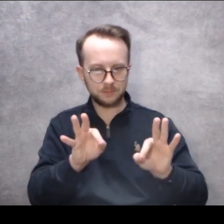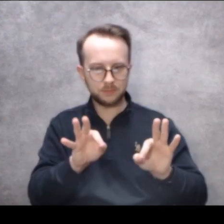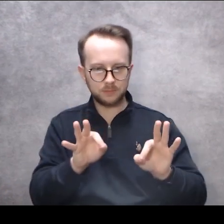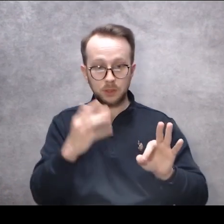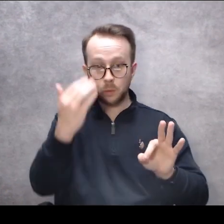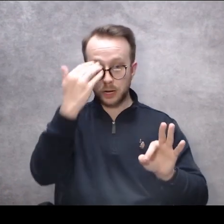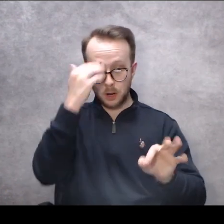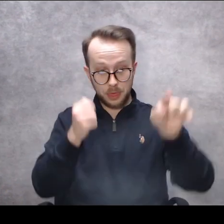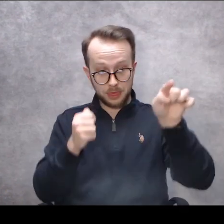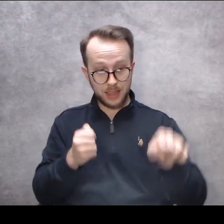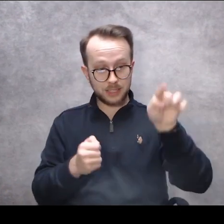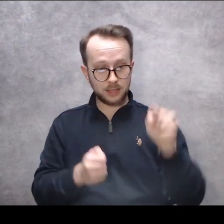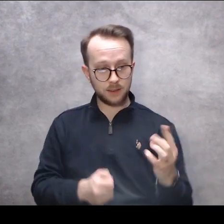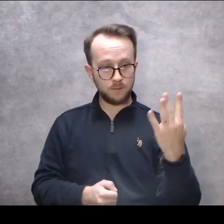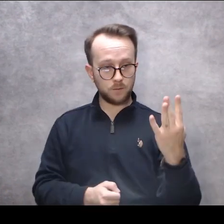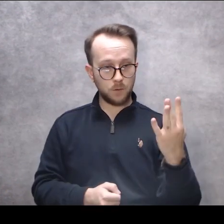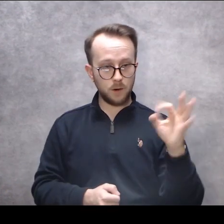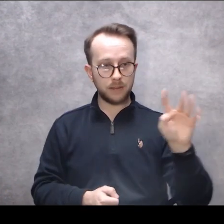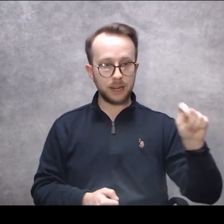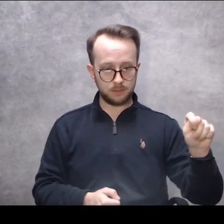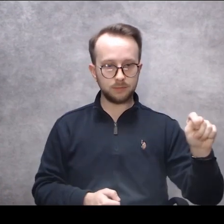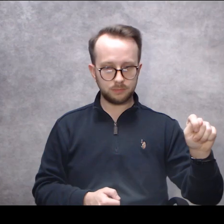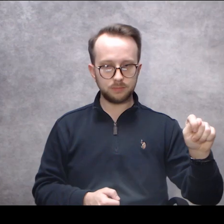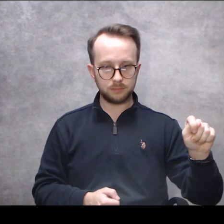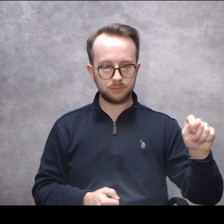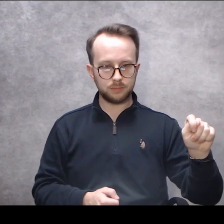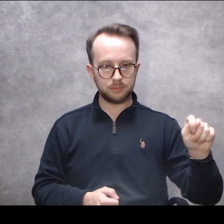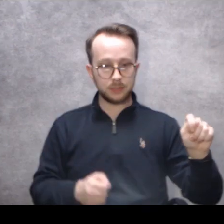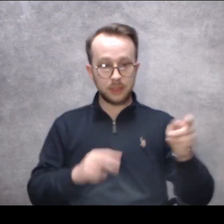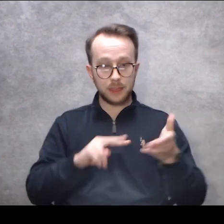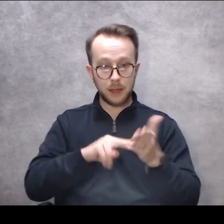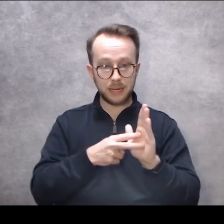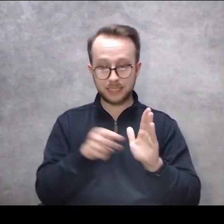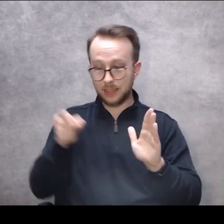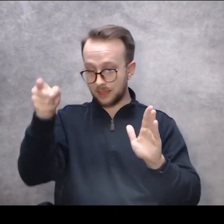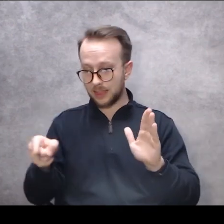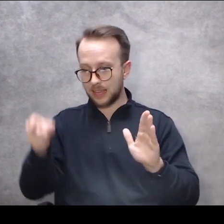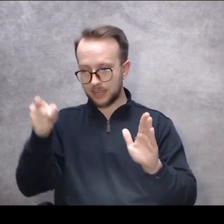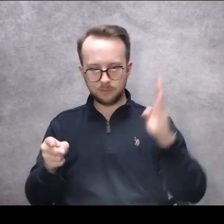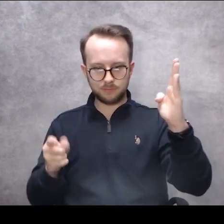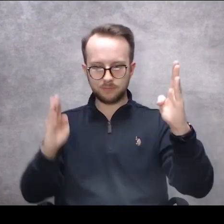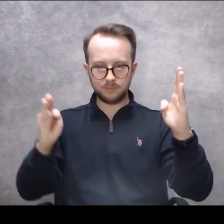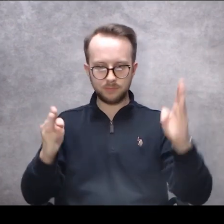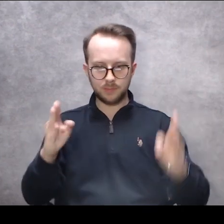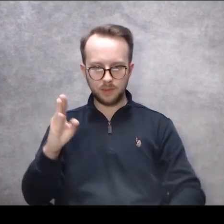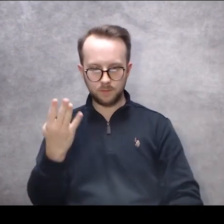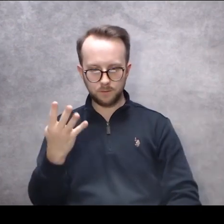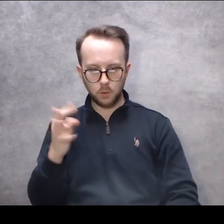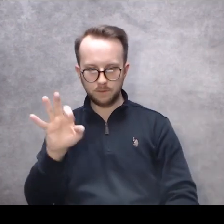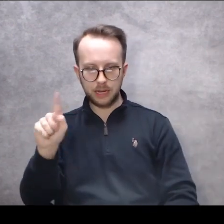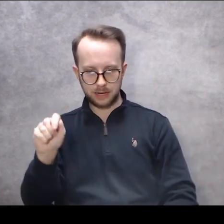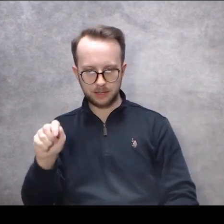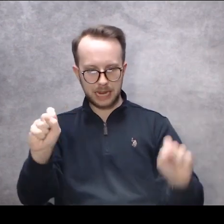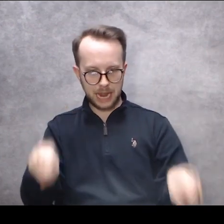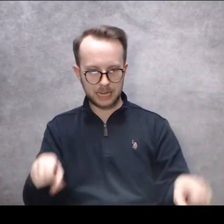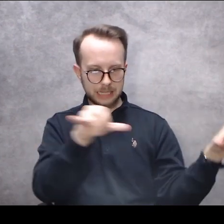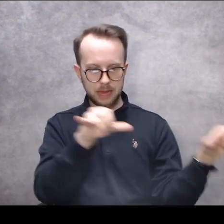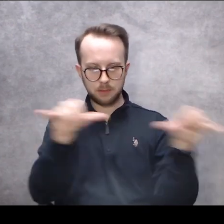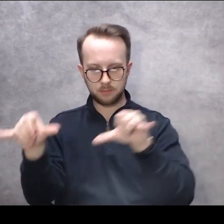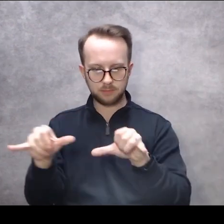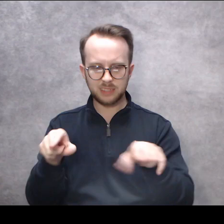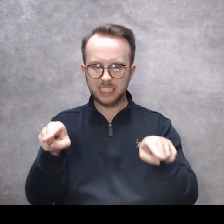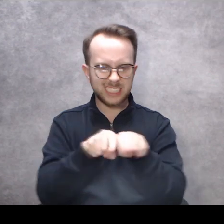side is labeled 4 feet. So then this side can be labeled 4 feet. And the same with the